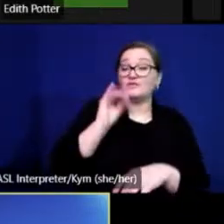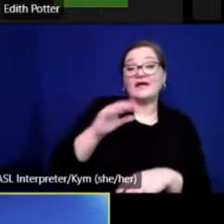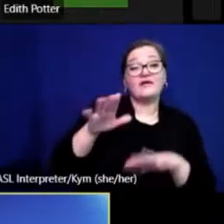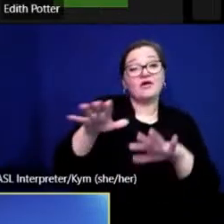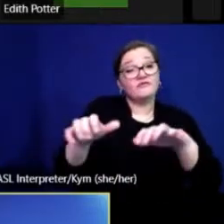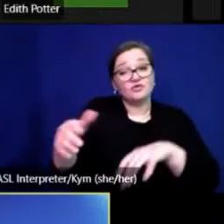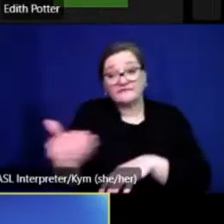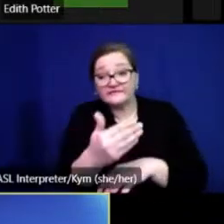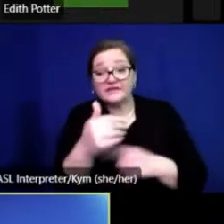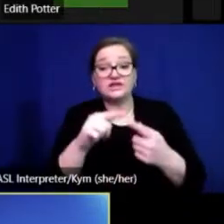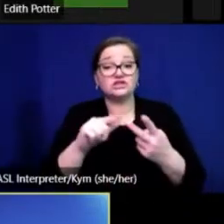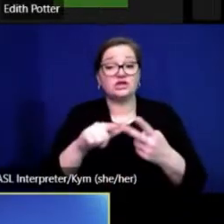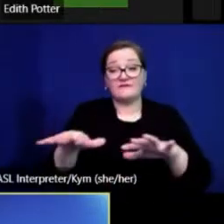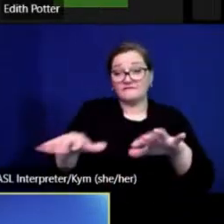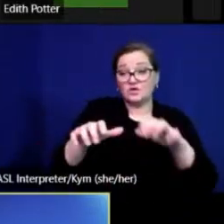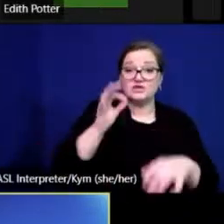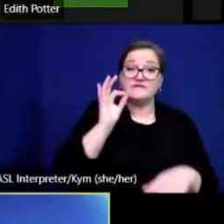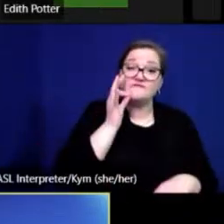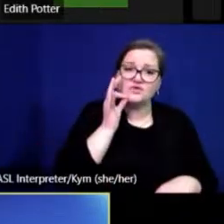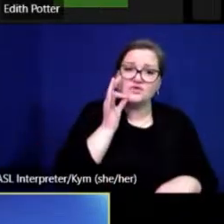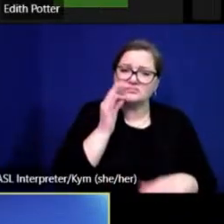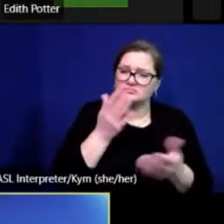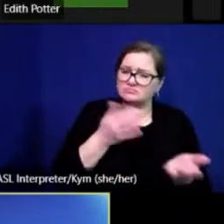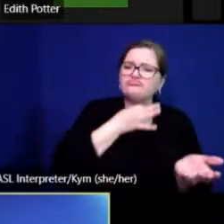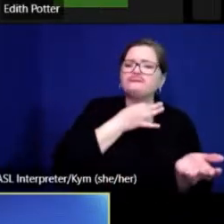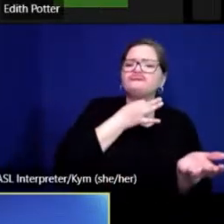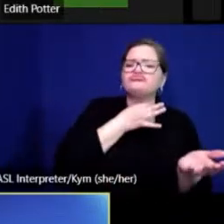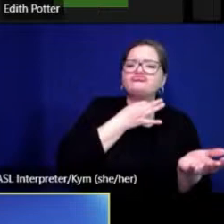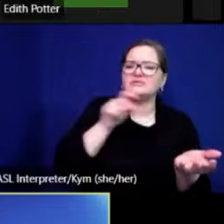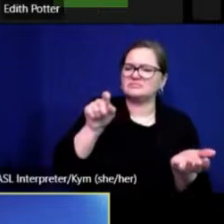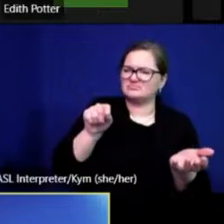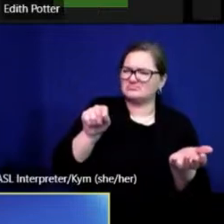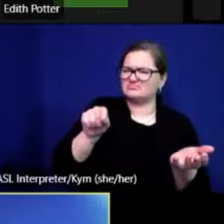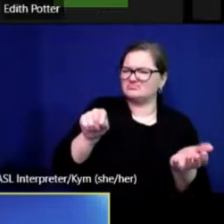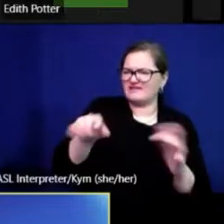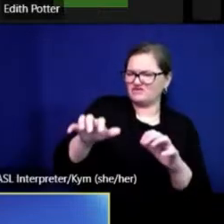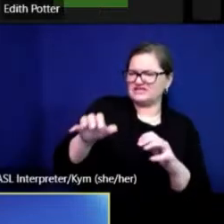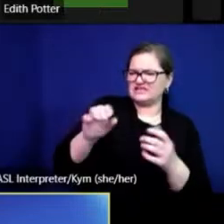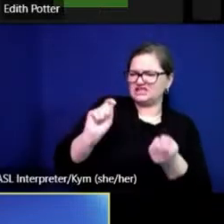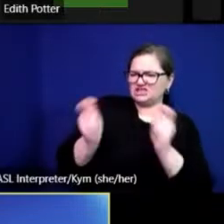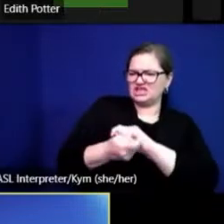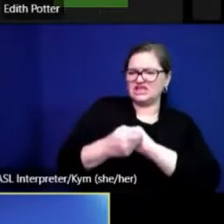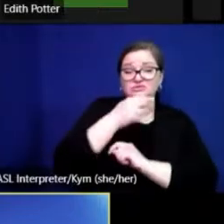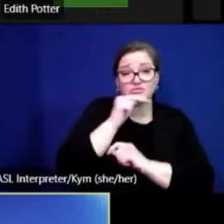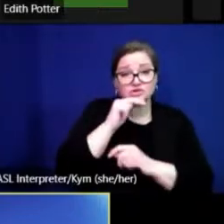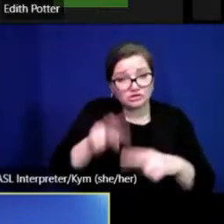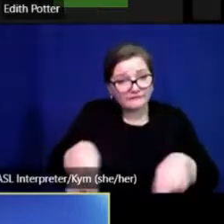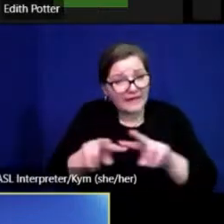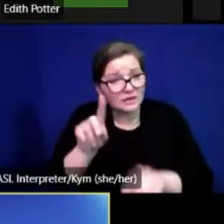frozen fruits, is there a change in the nutritional value that we need to be aware of?